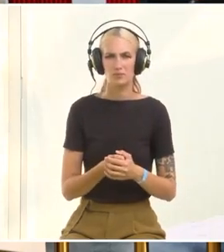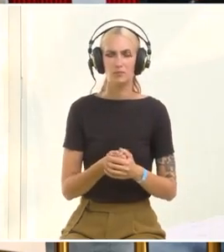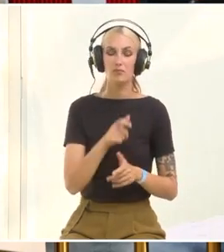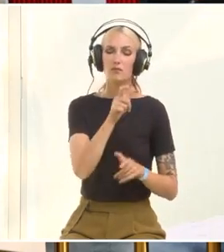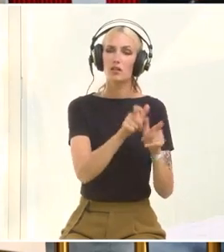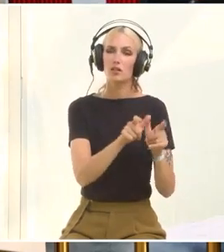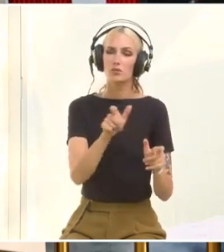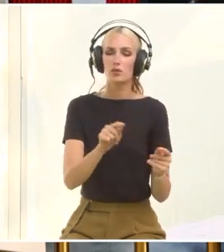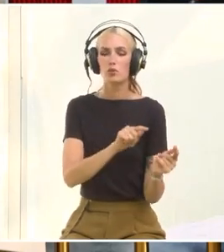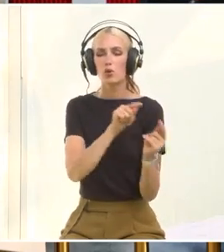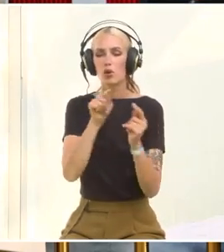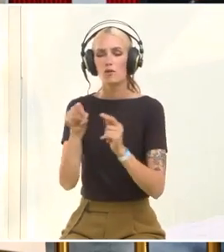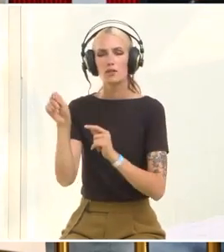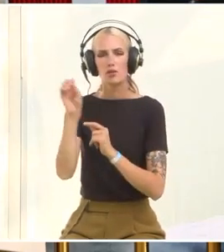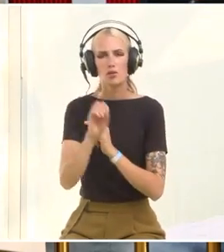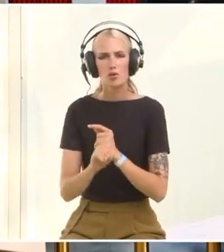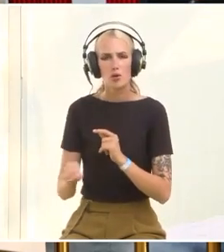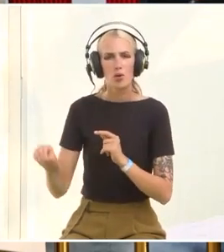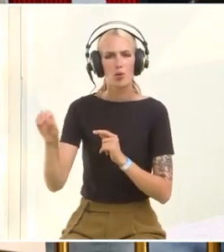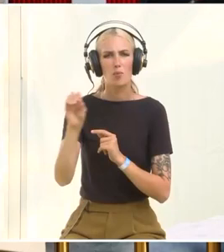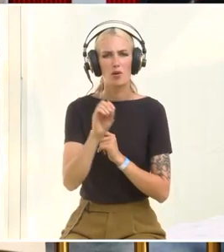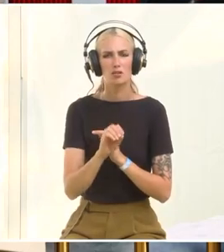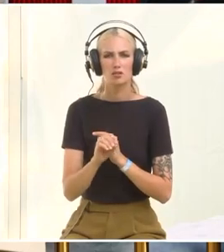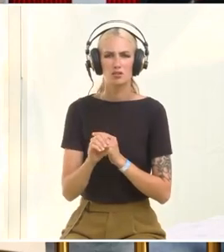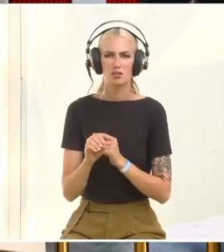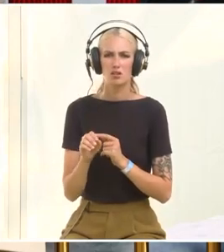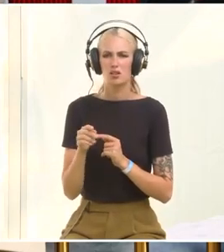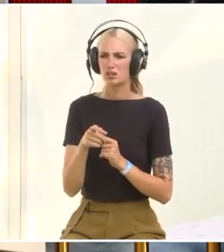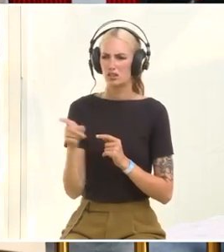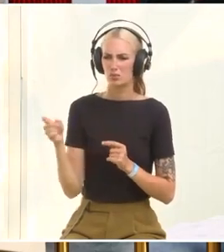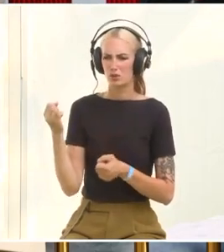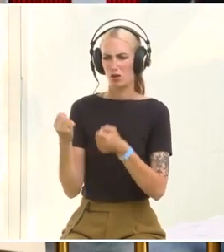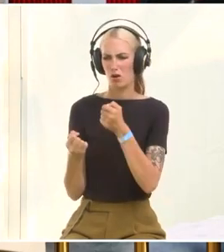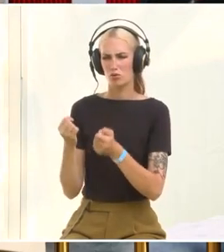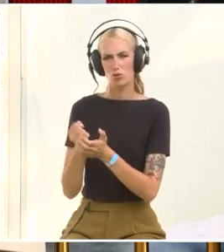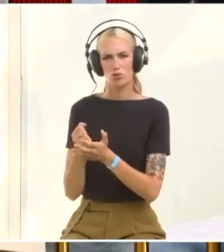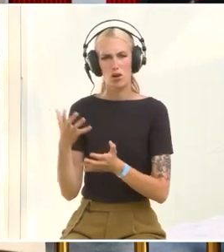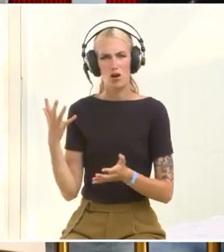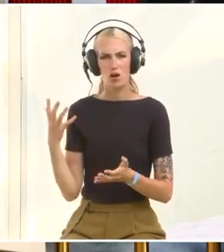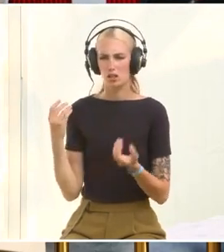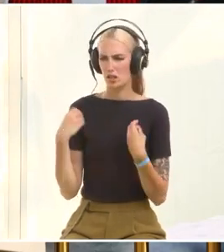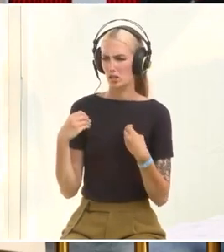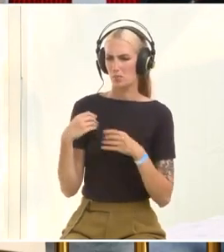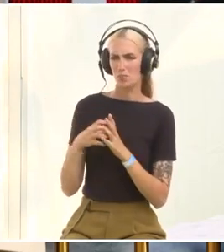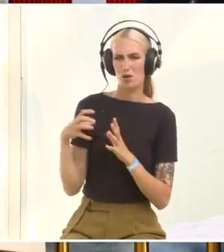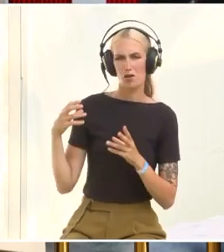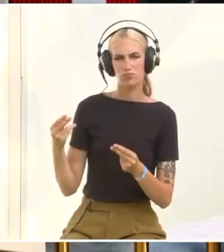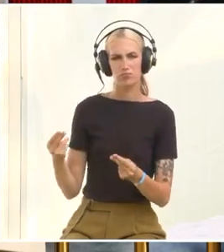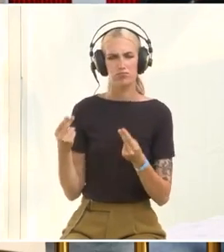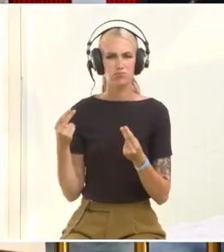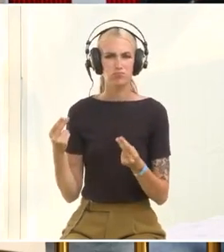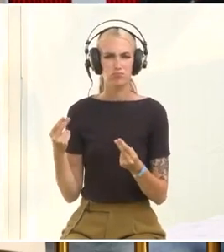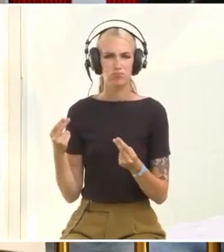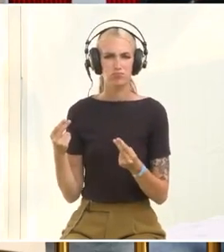they send these photos with expensive cars or branded clothes, whether it's real or not. This is the vision